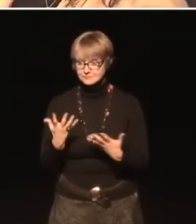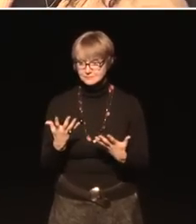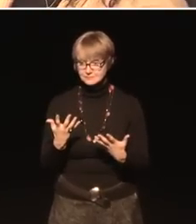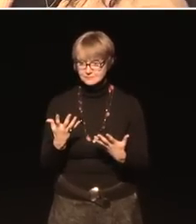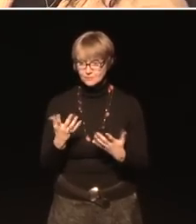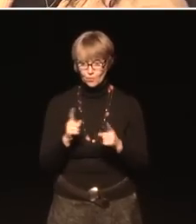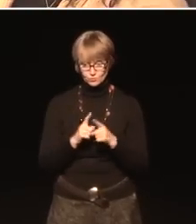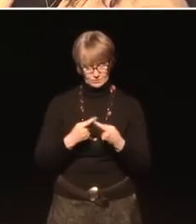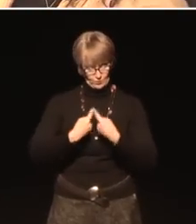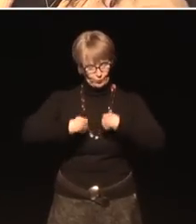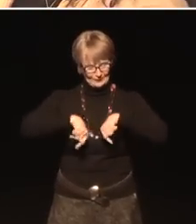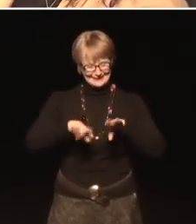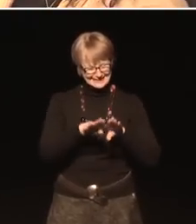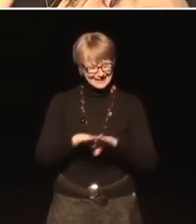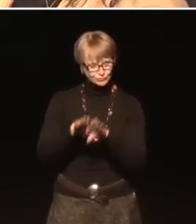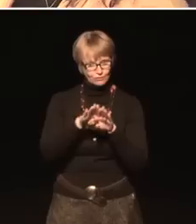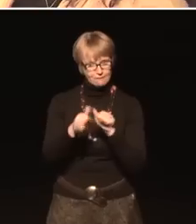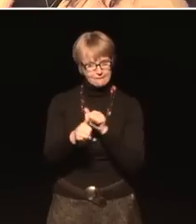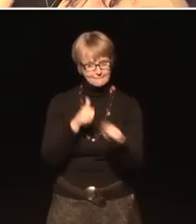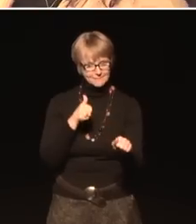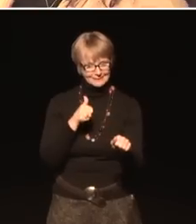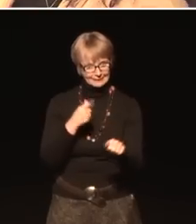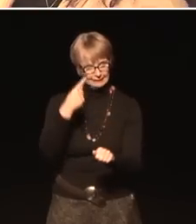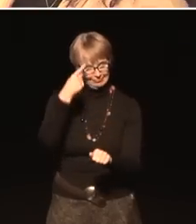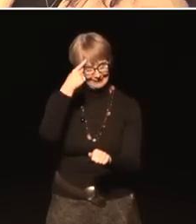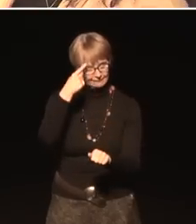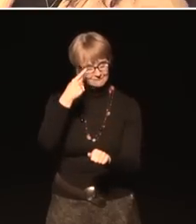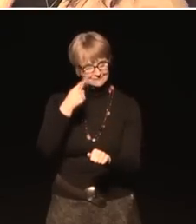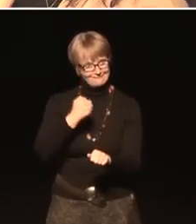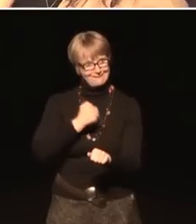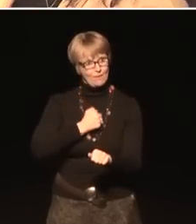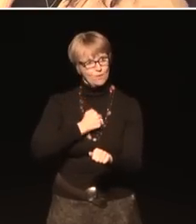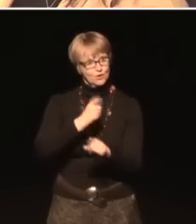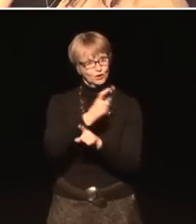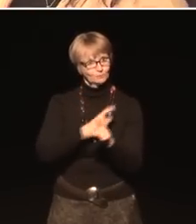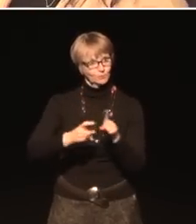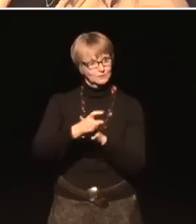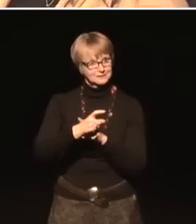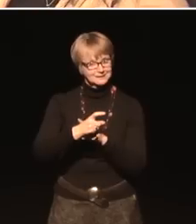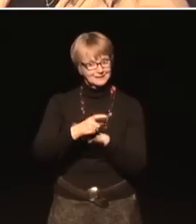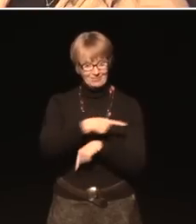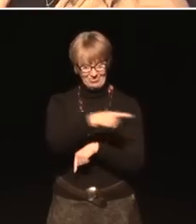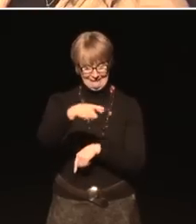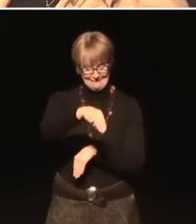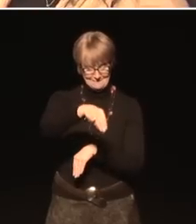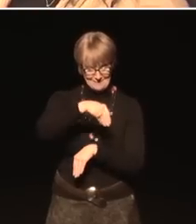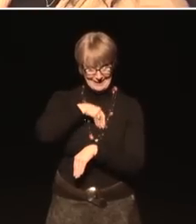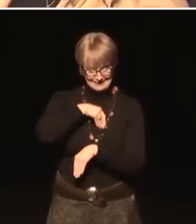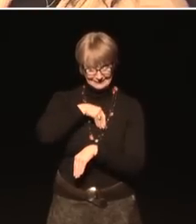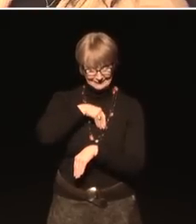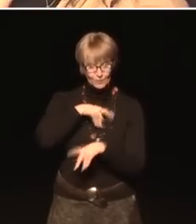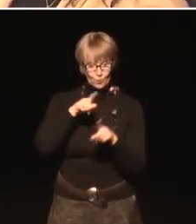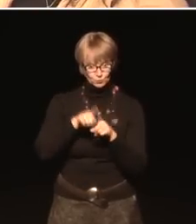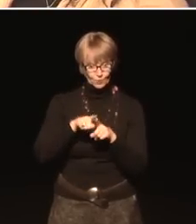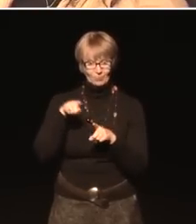and our duty as a national organisation to serve the community that we that for a start, pay for us, but also make up our